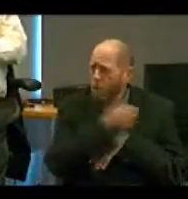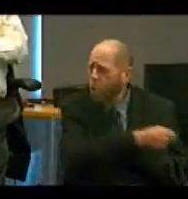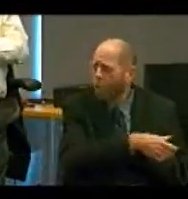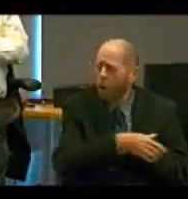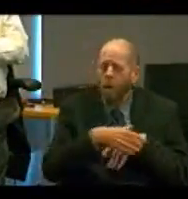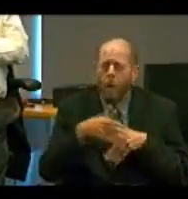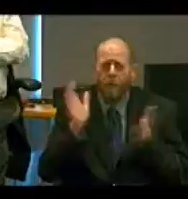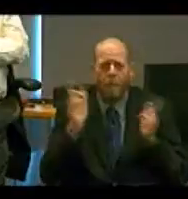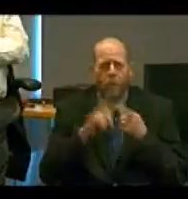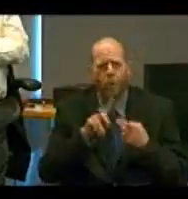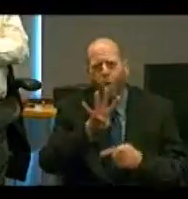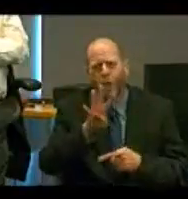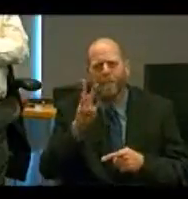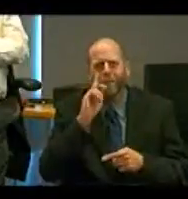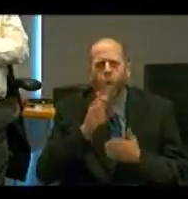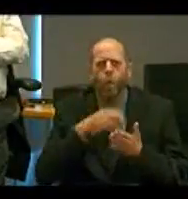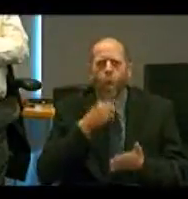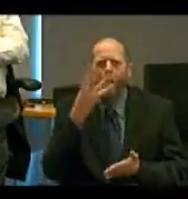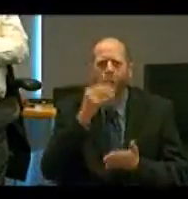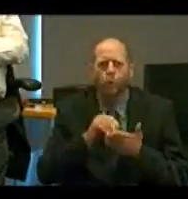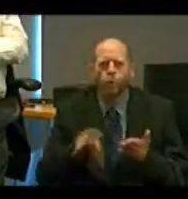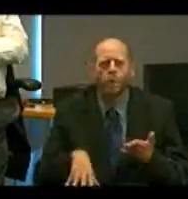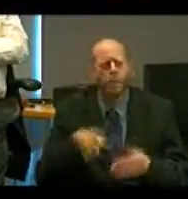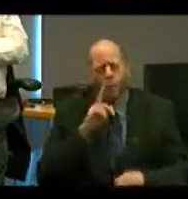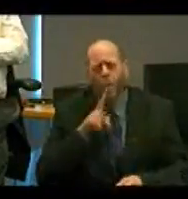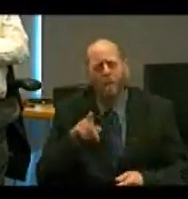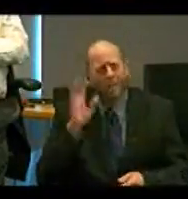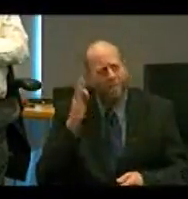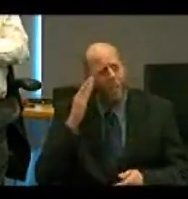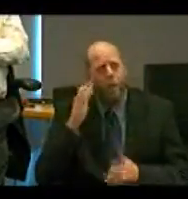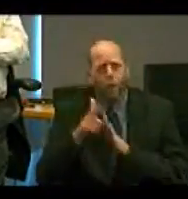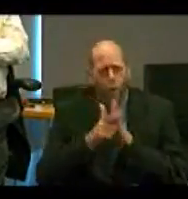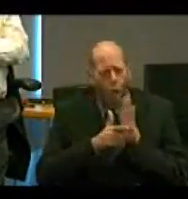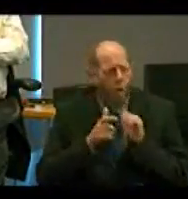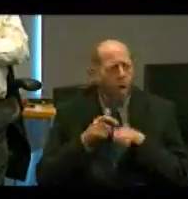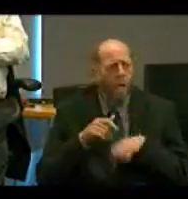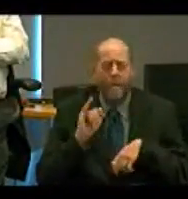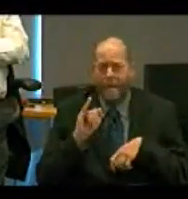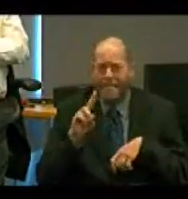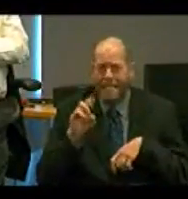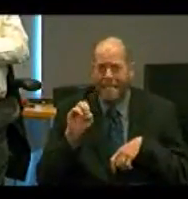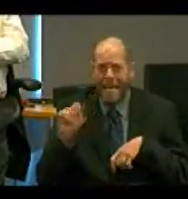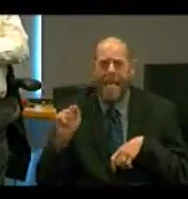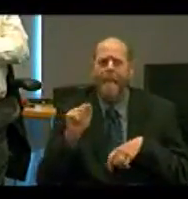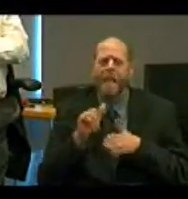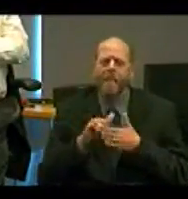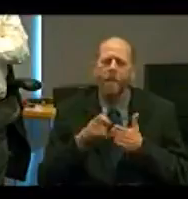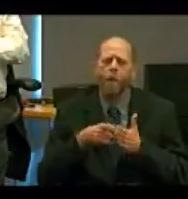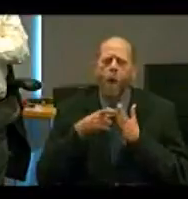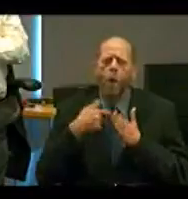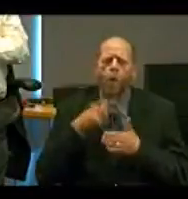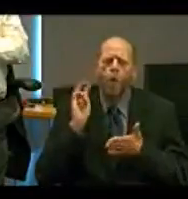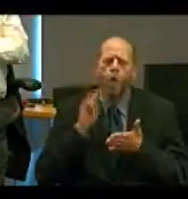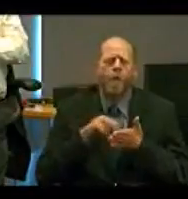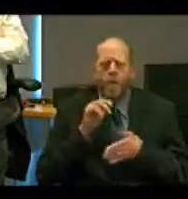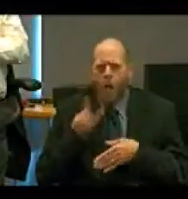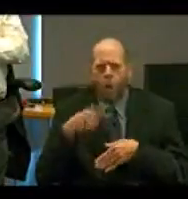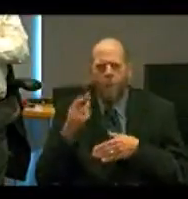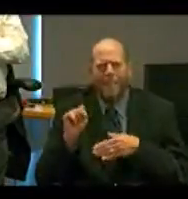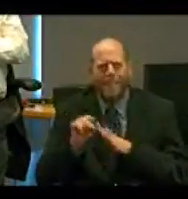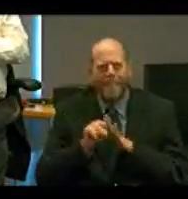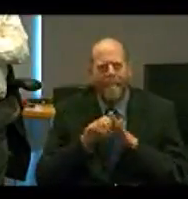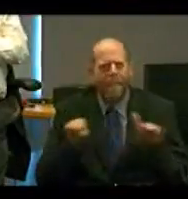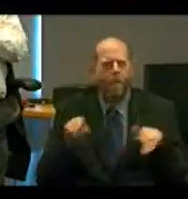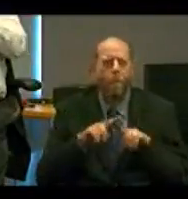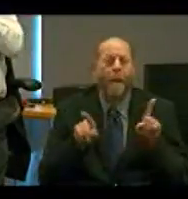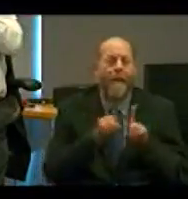I think it was 46 for white students. And so there is a federal law in IDEA requires that we look at not just state level, but